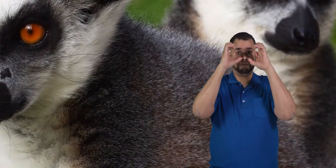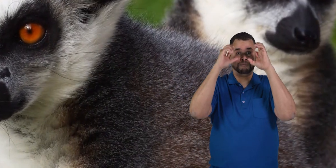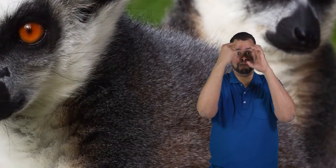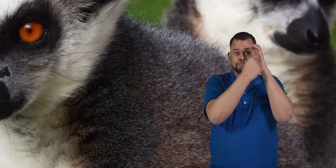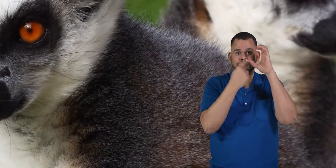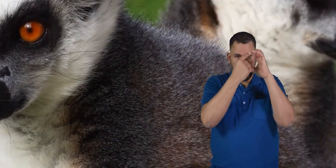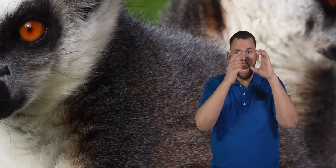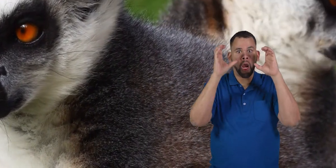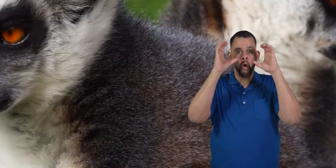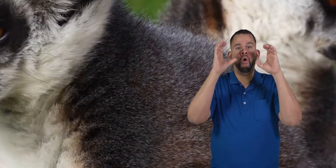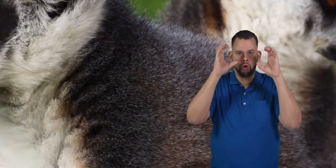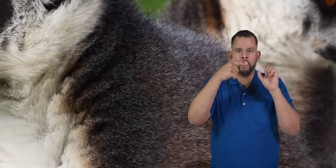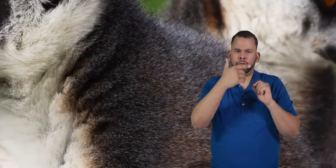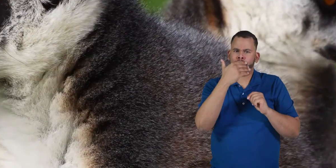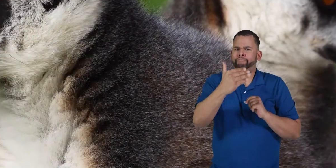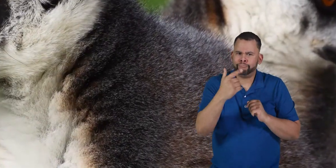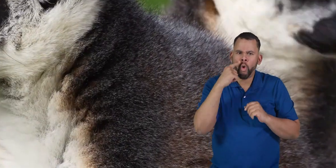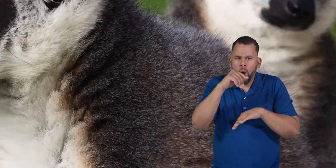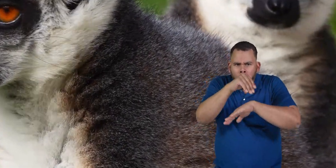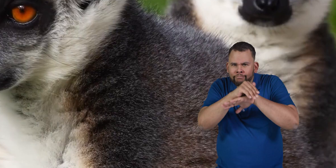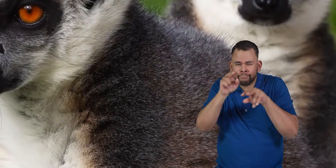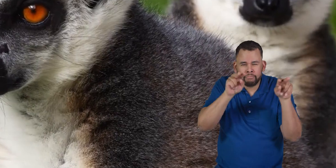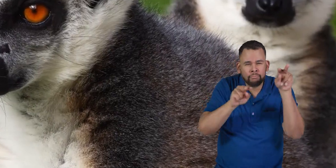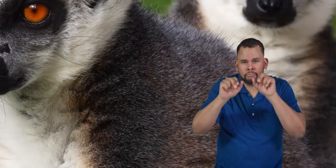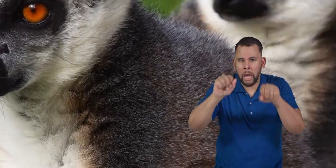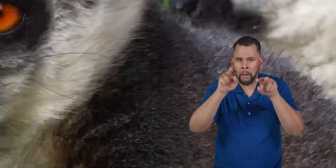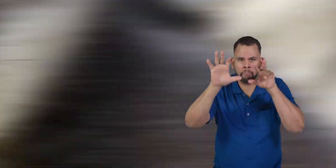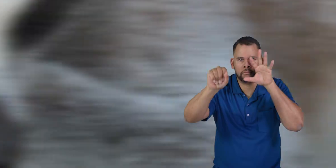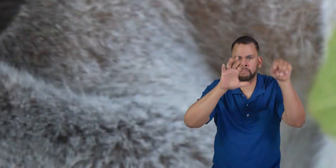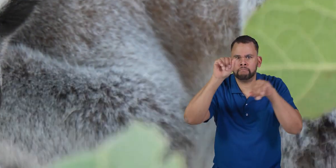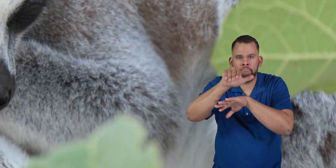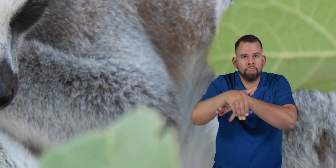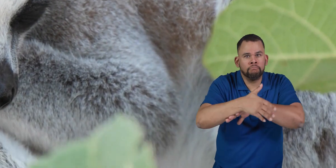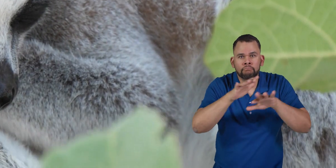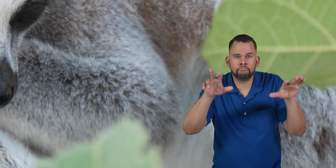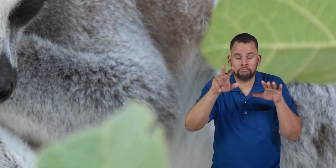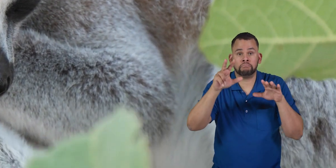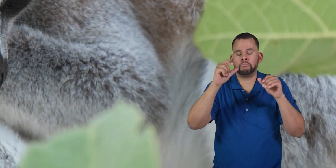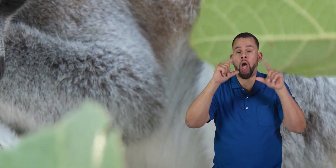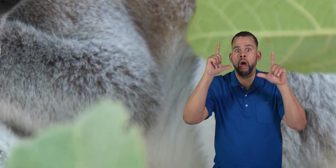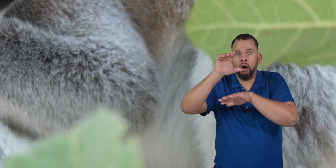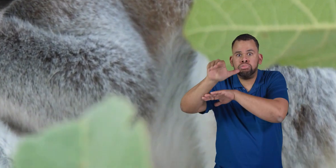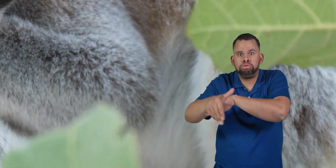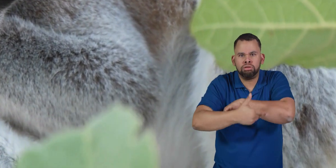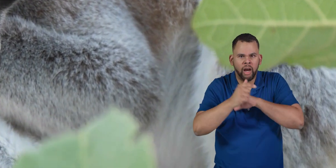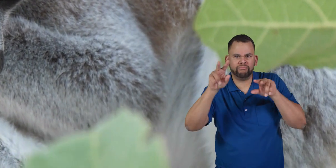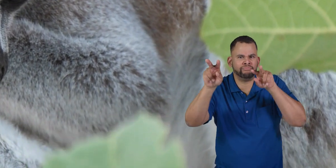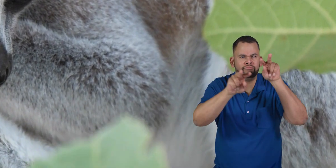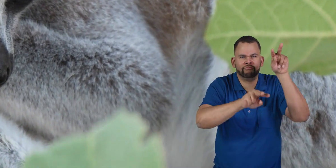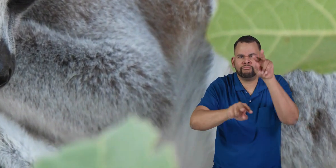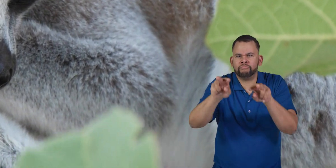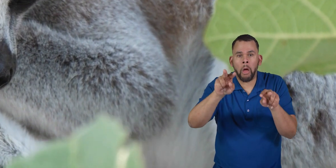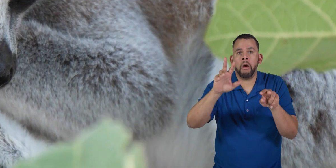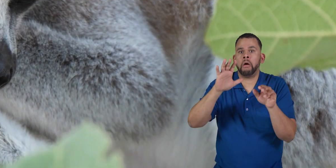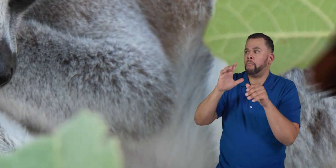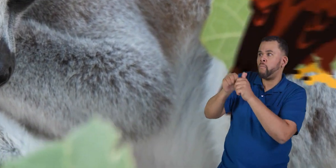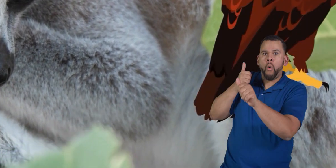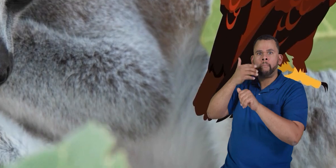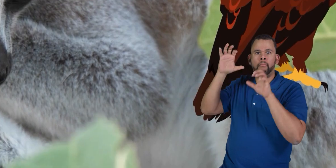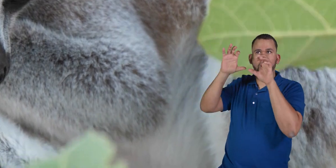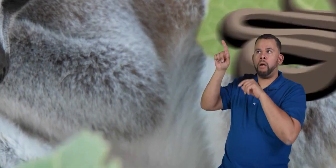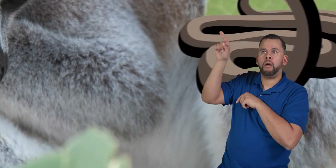because they have big round eyes that are perfect for seeing in the dark being awake at night helps them avoid some of their predators